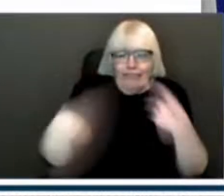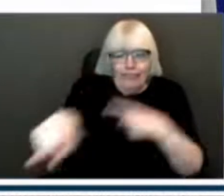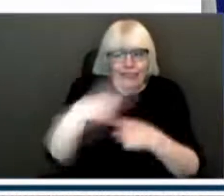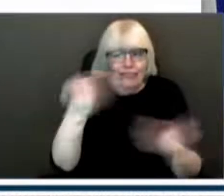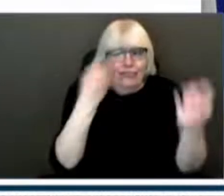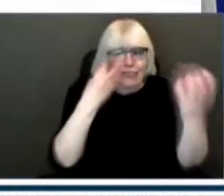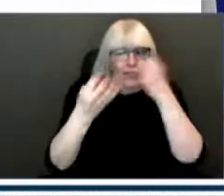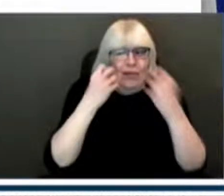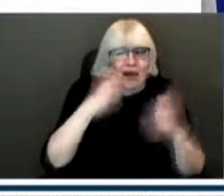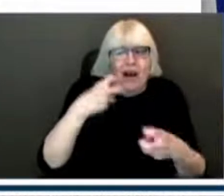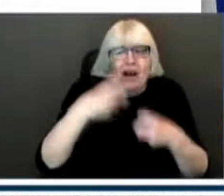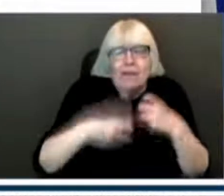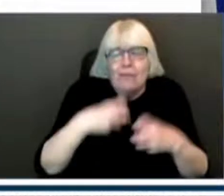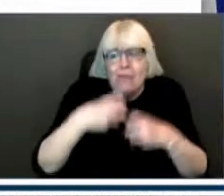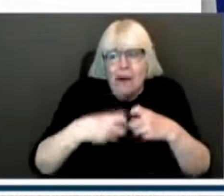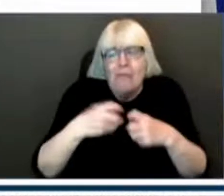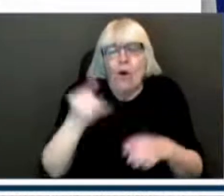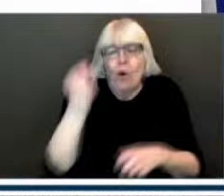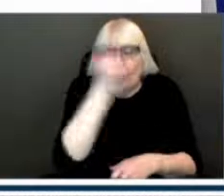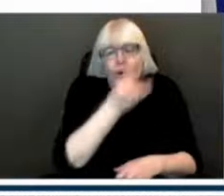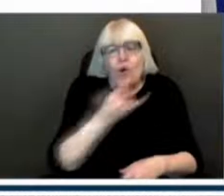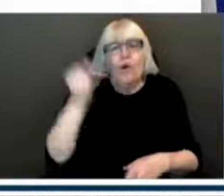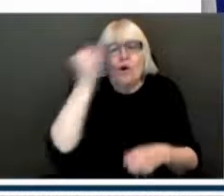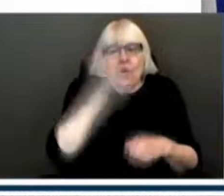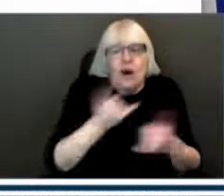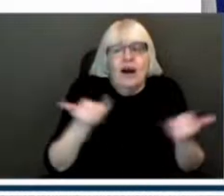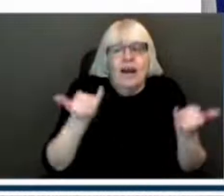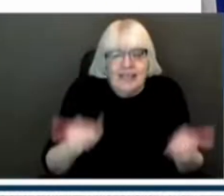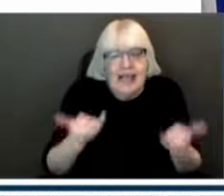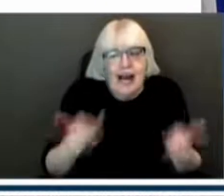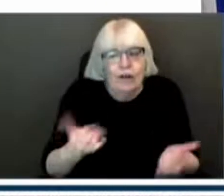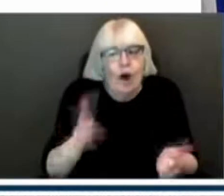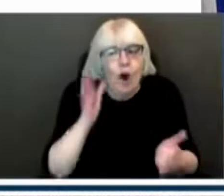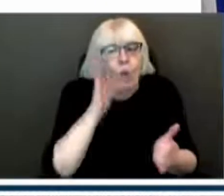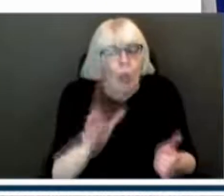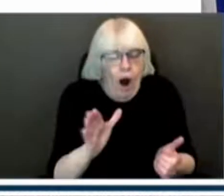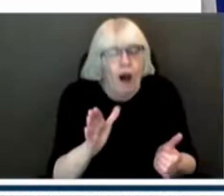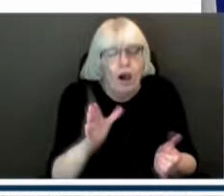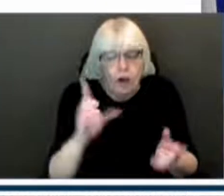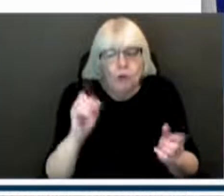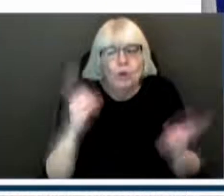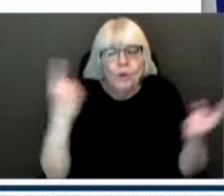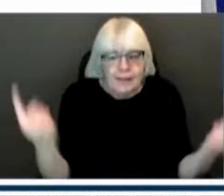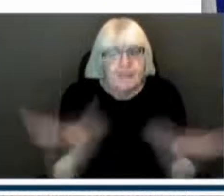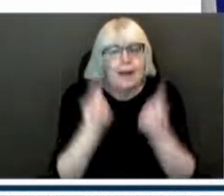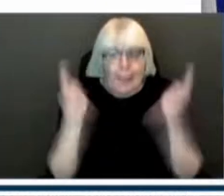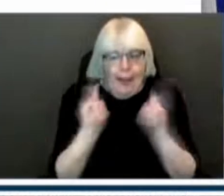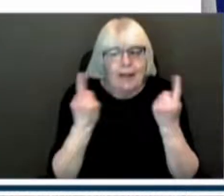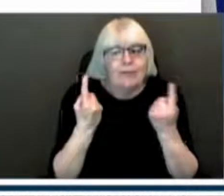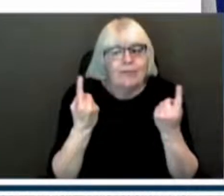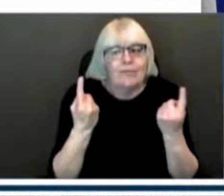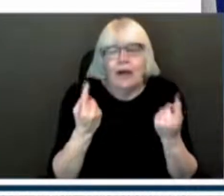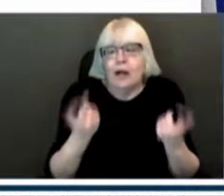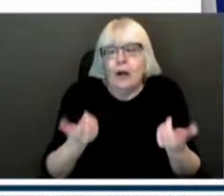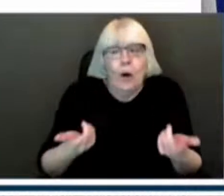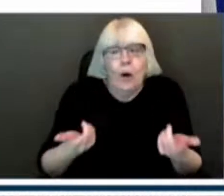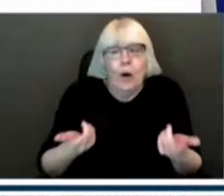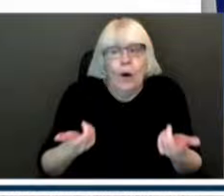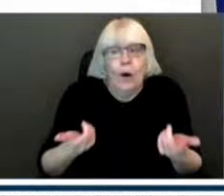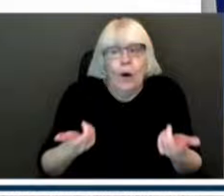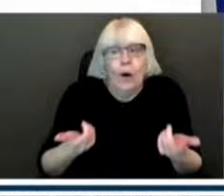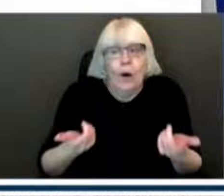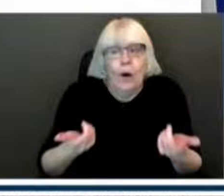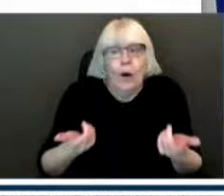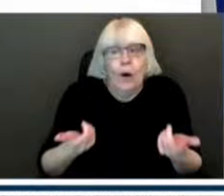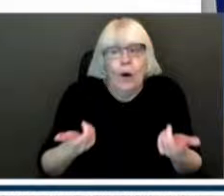that today, we're taking steps to fix that issue. I'm happy to announce that we will be increasing the